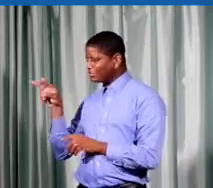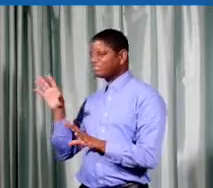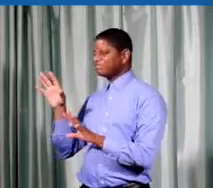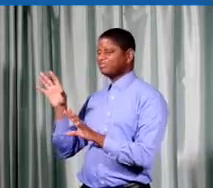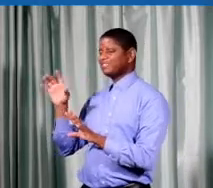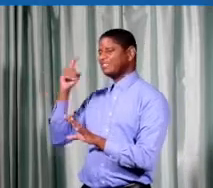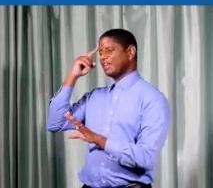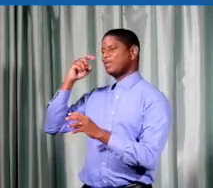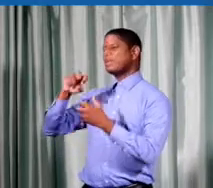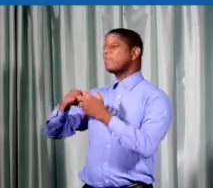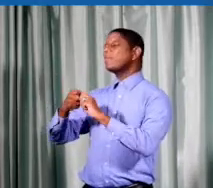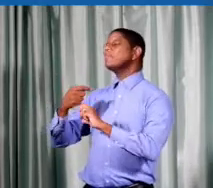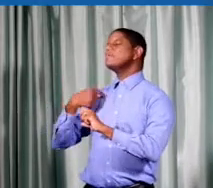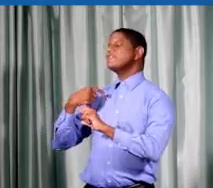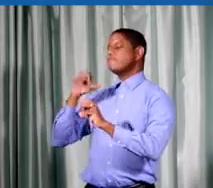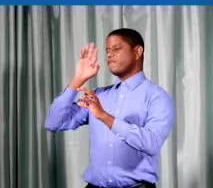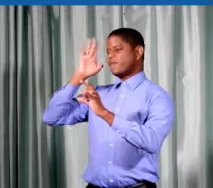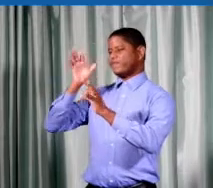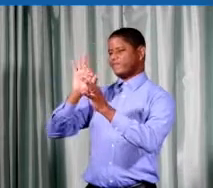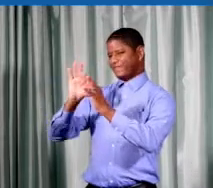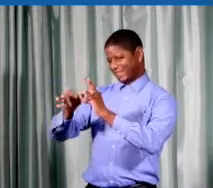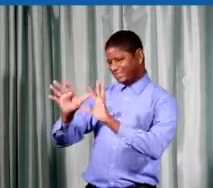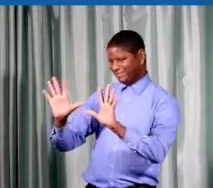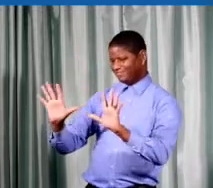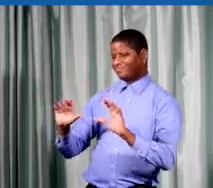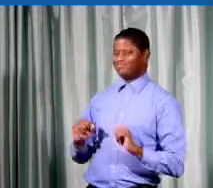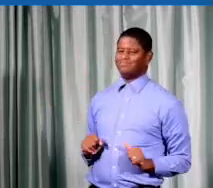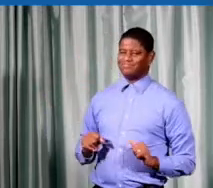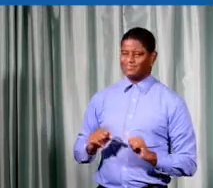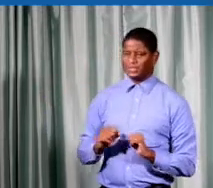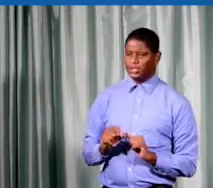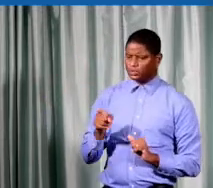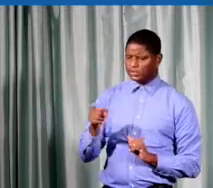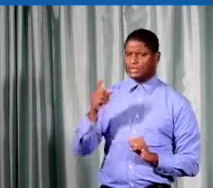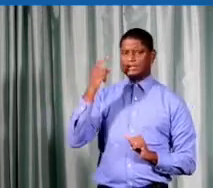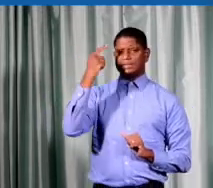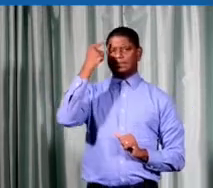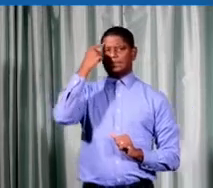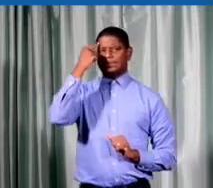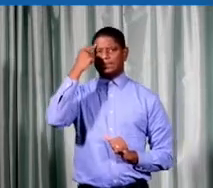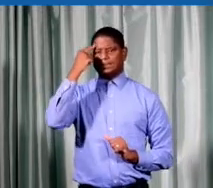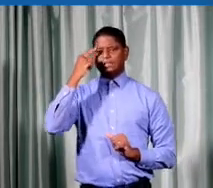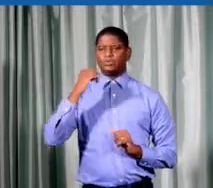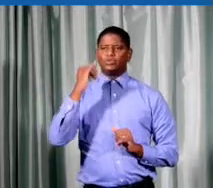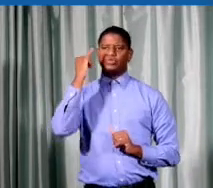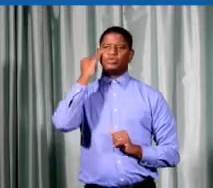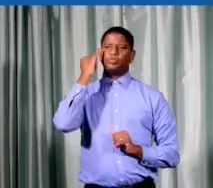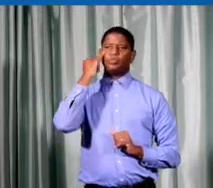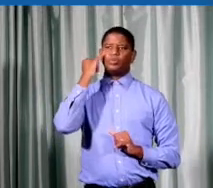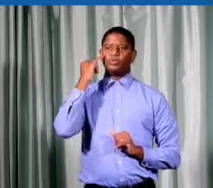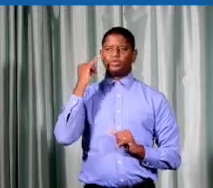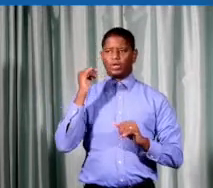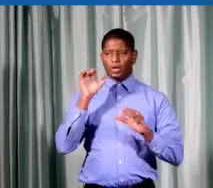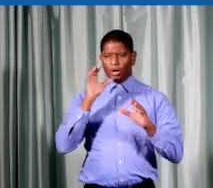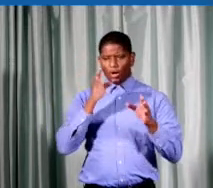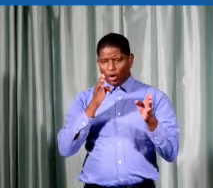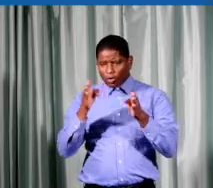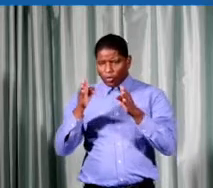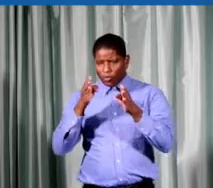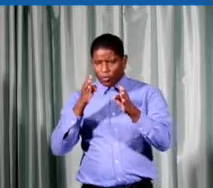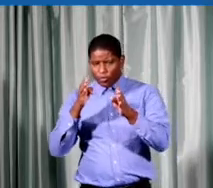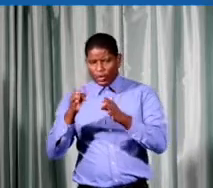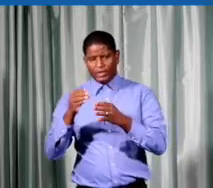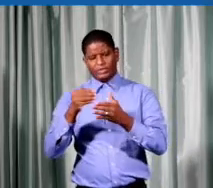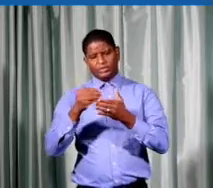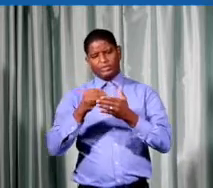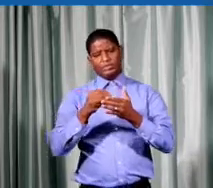So, he came up with the idea that if you develop a system of records and you